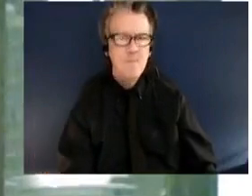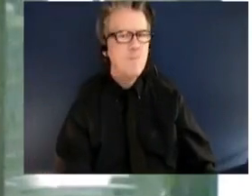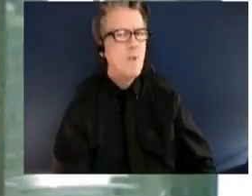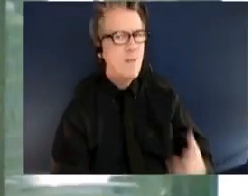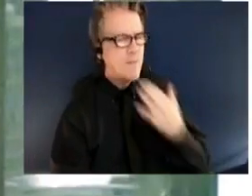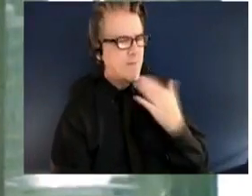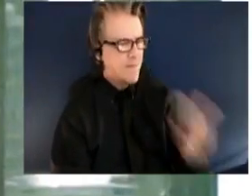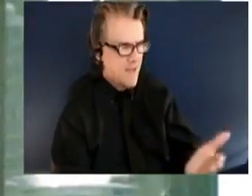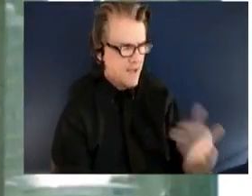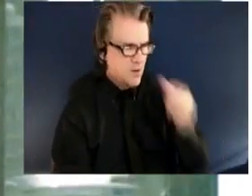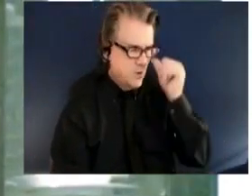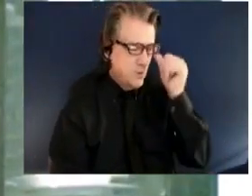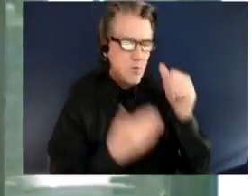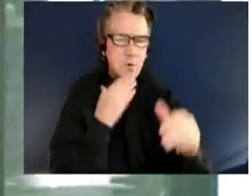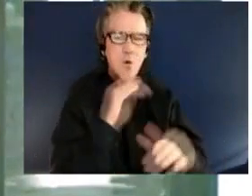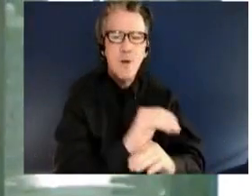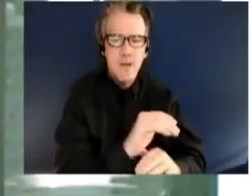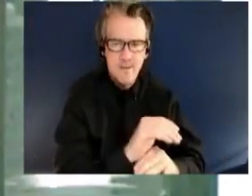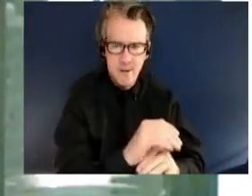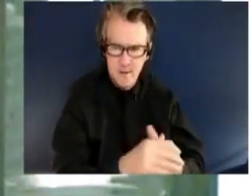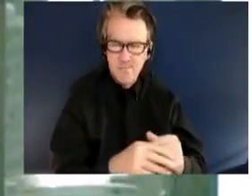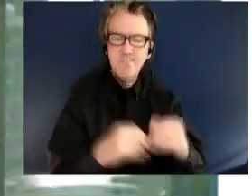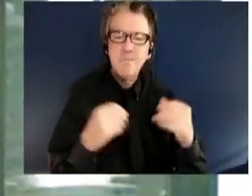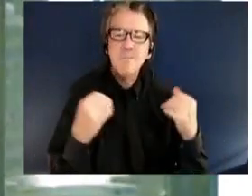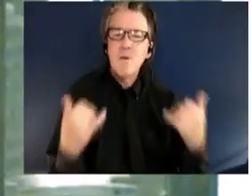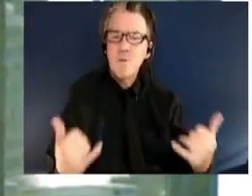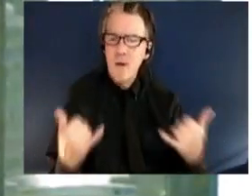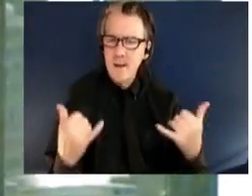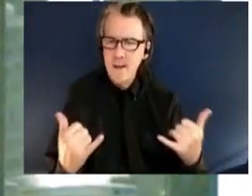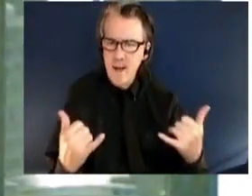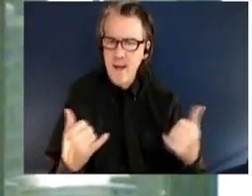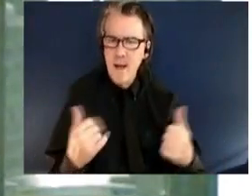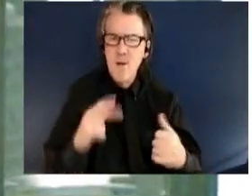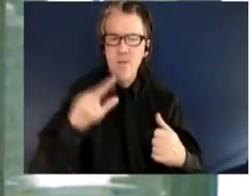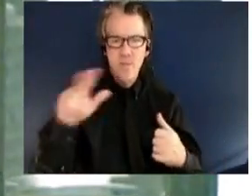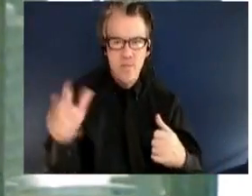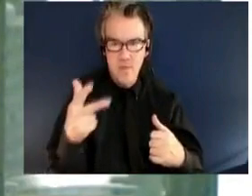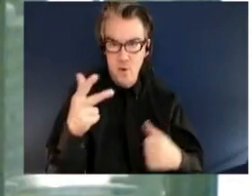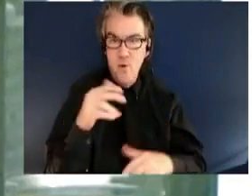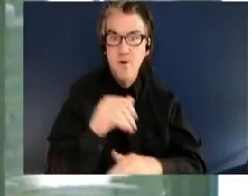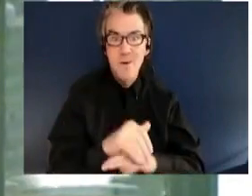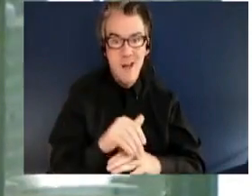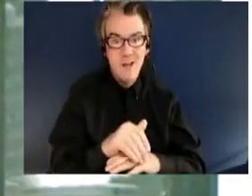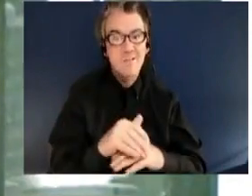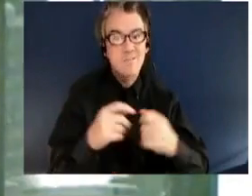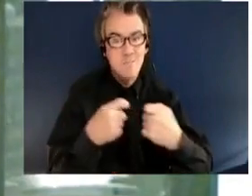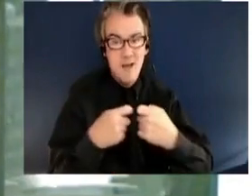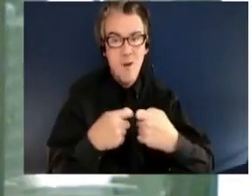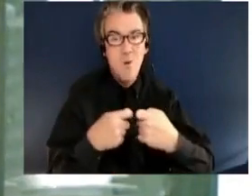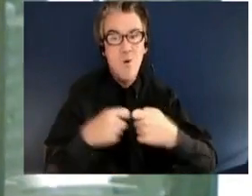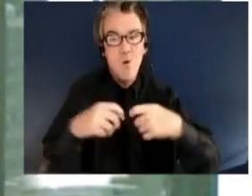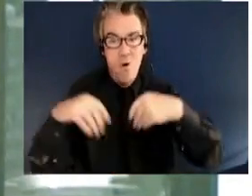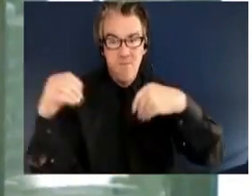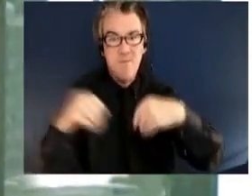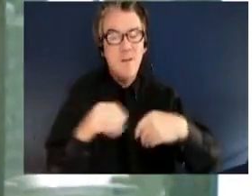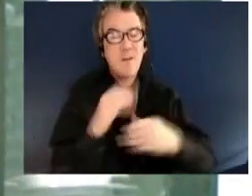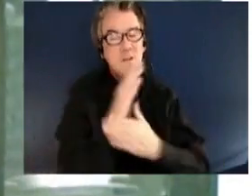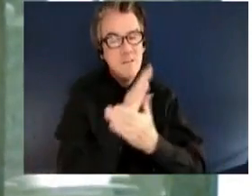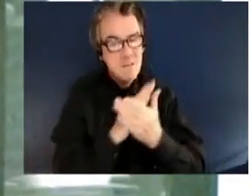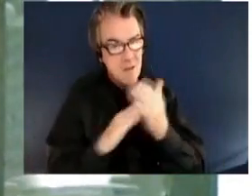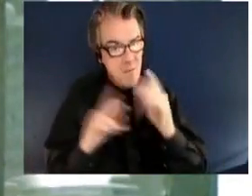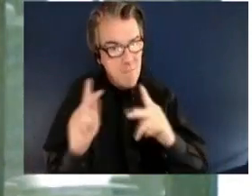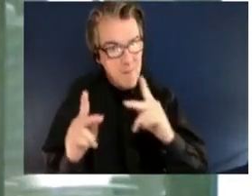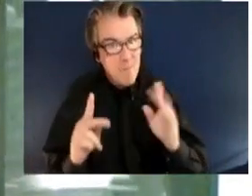We're now going into our third night of the shutoff for many of our customers, and We know this is challenging, so we're working